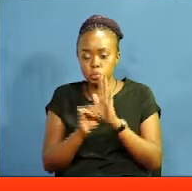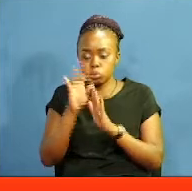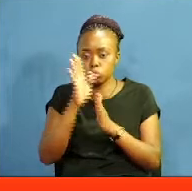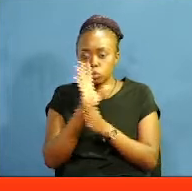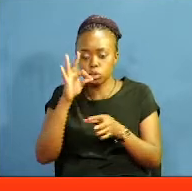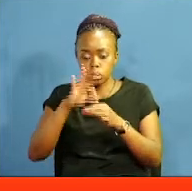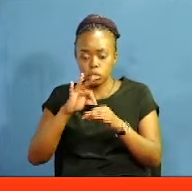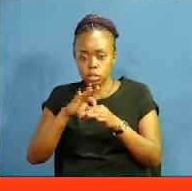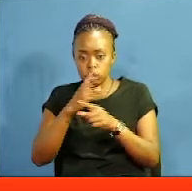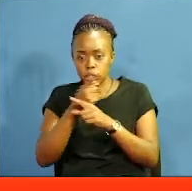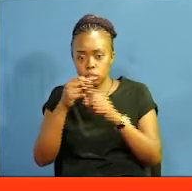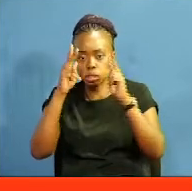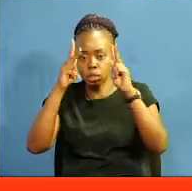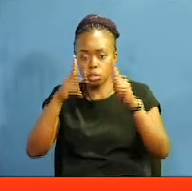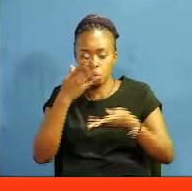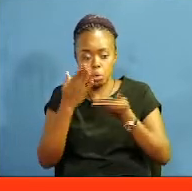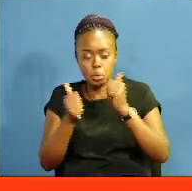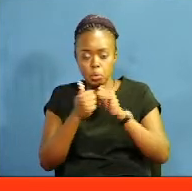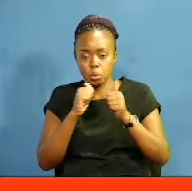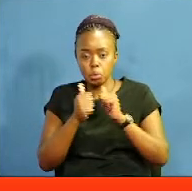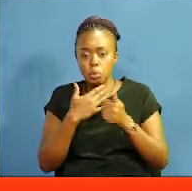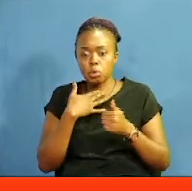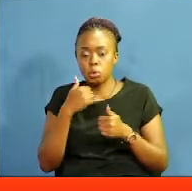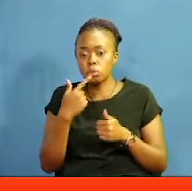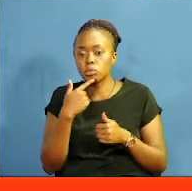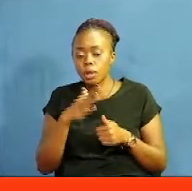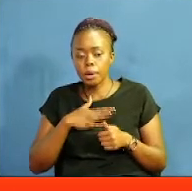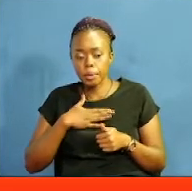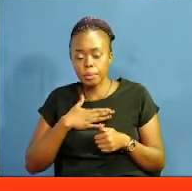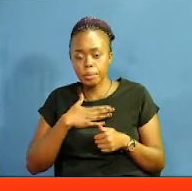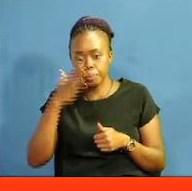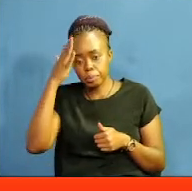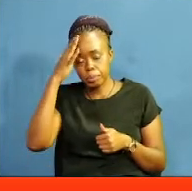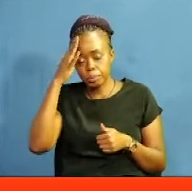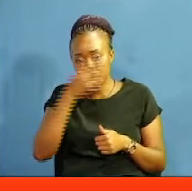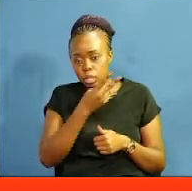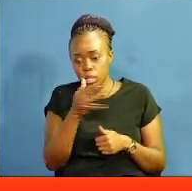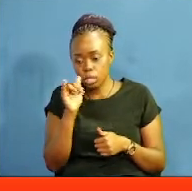to vote in the candidate that they prefer. So, in my opinion, I think that